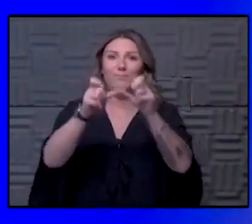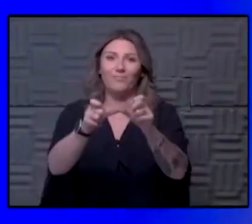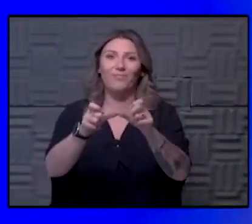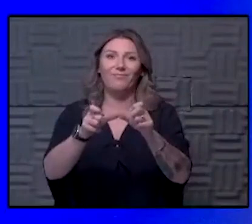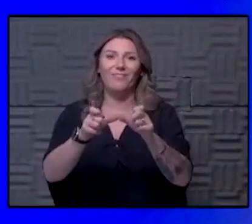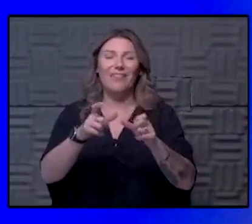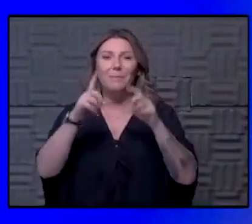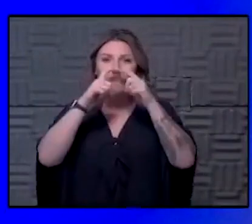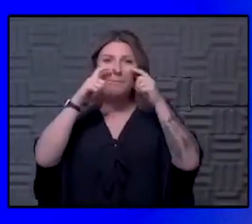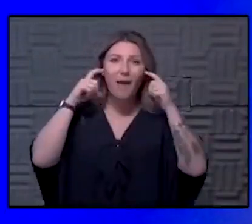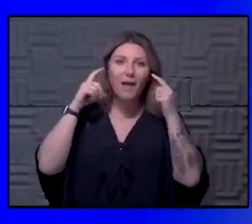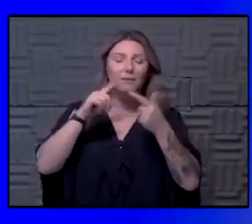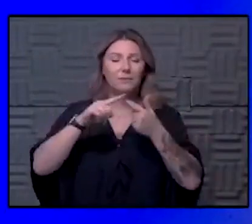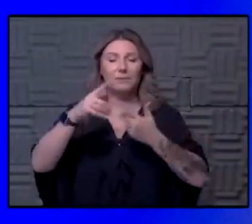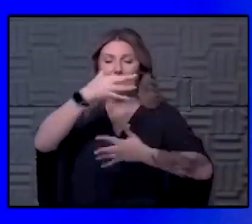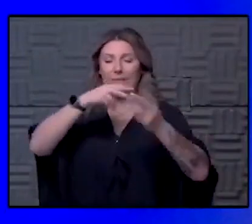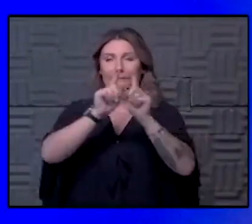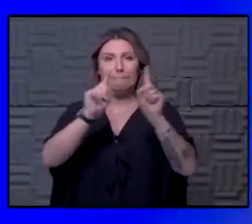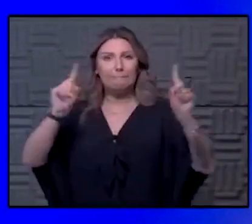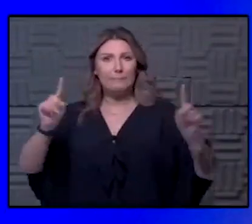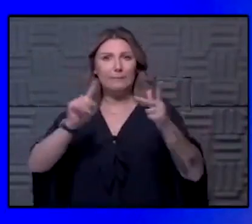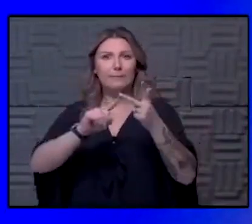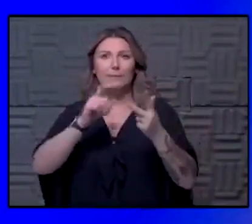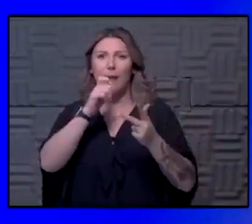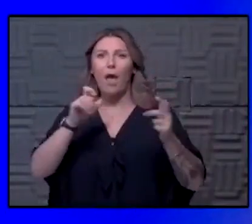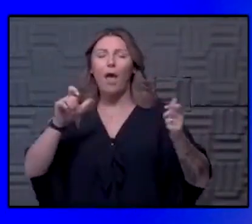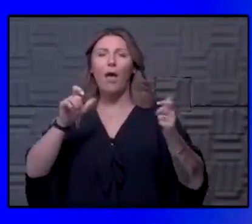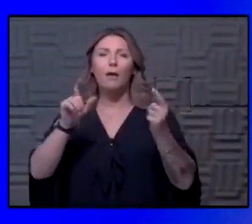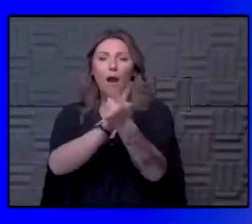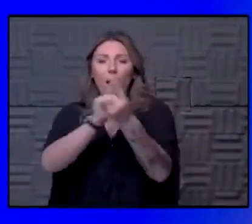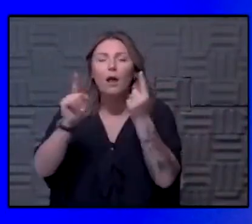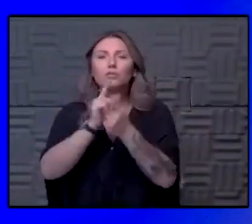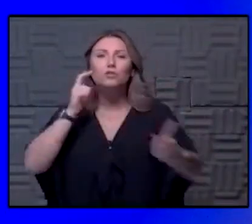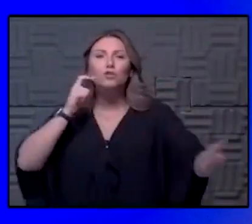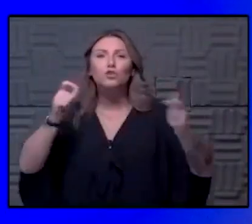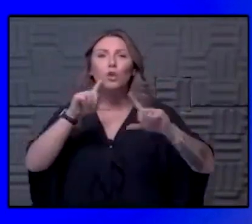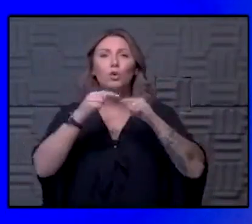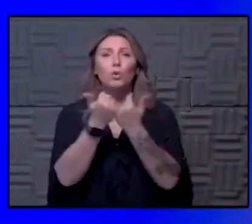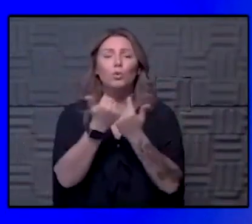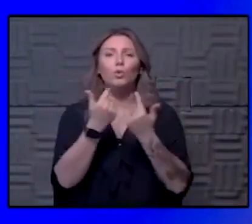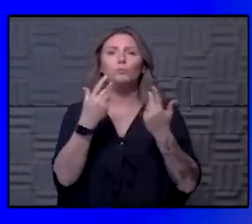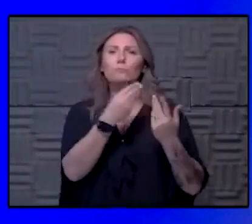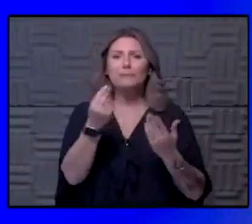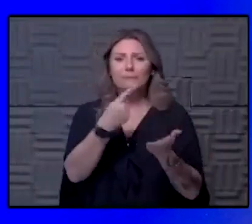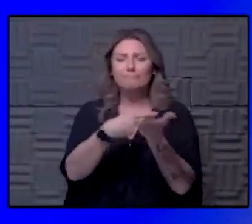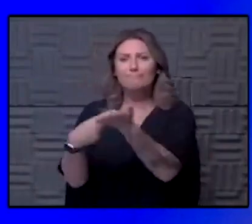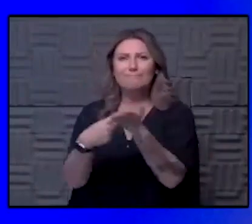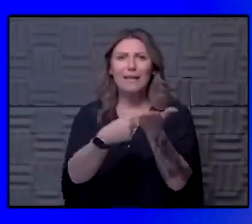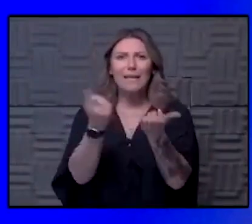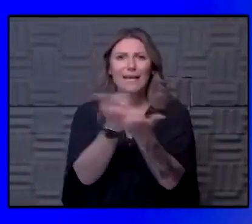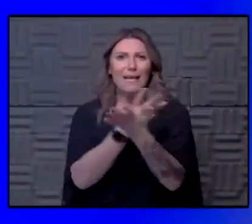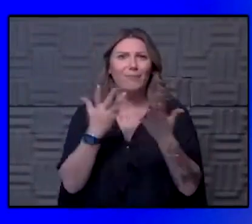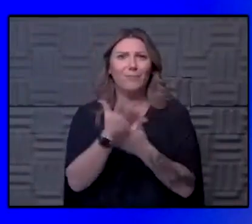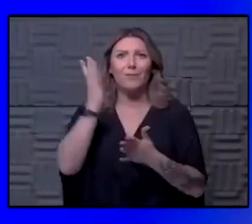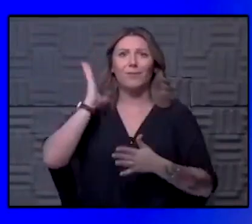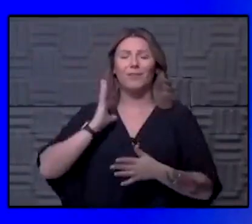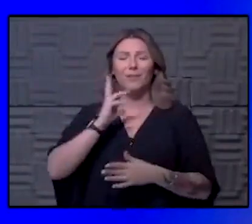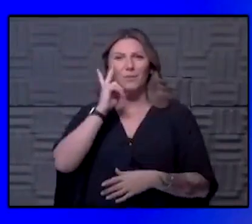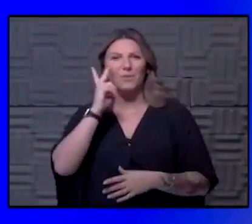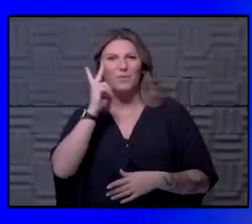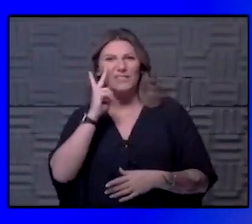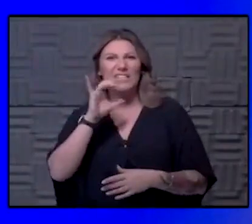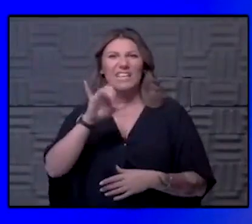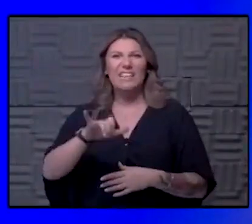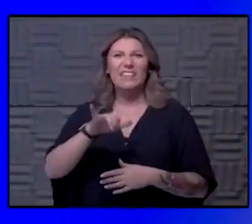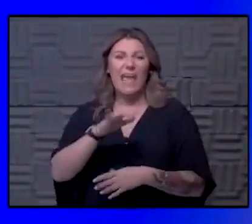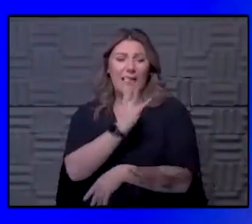the masking, the distancing, not meeting in large groups, do all those important things that we've talked about. Because as we've seen before in the Swiss cheese model, it's